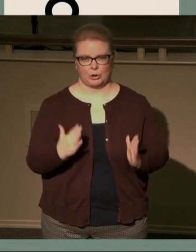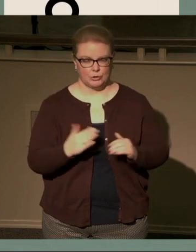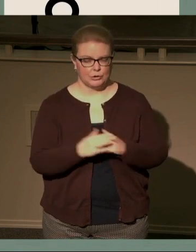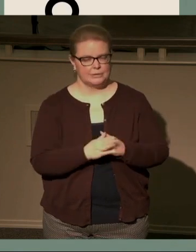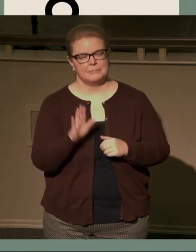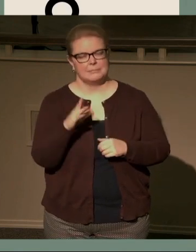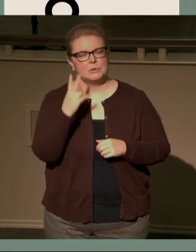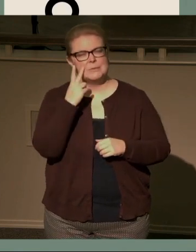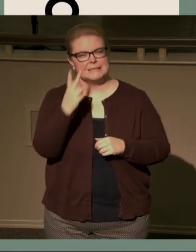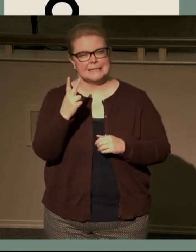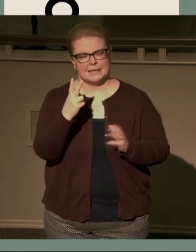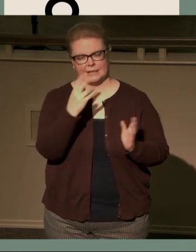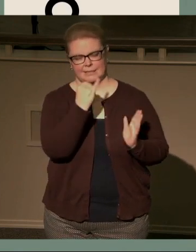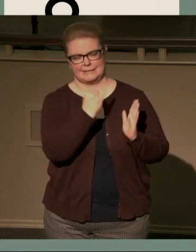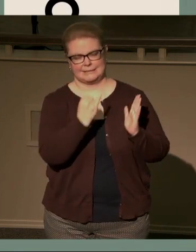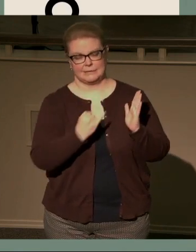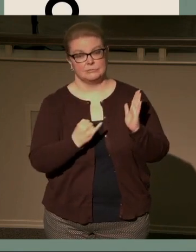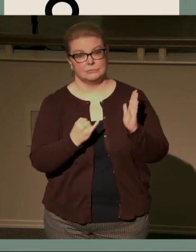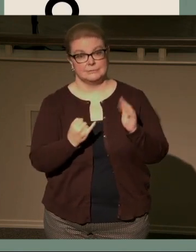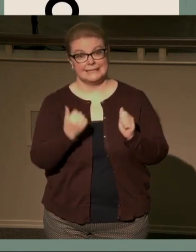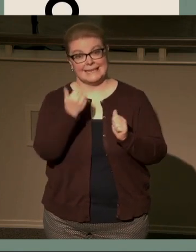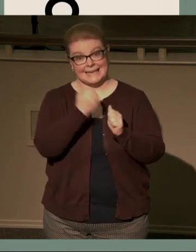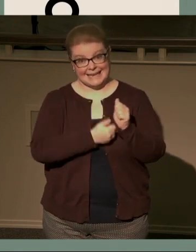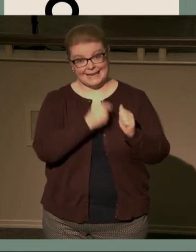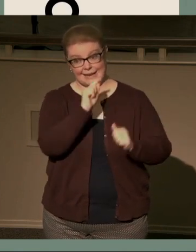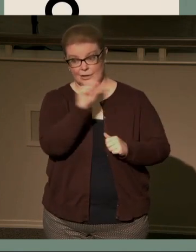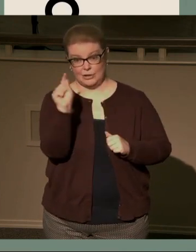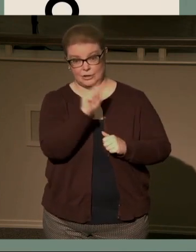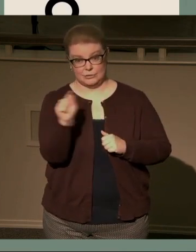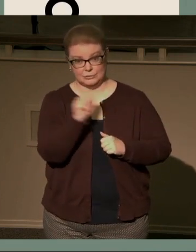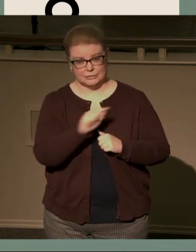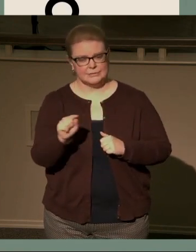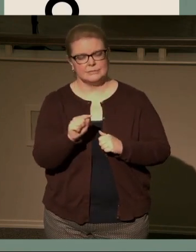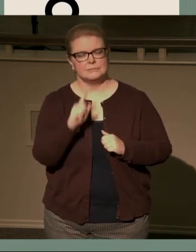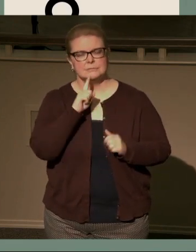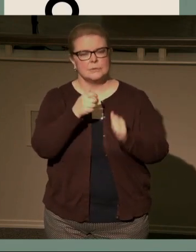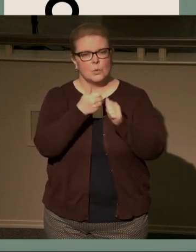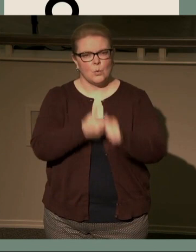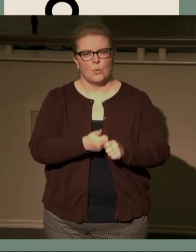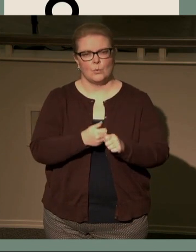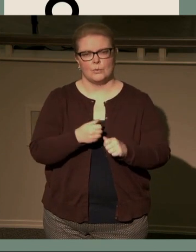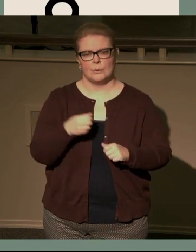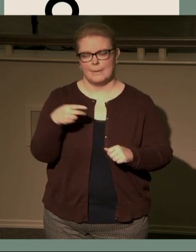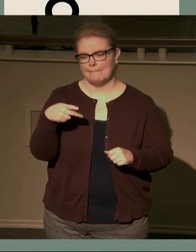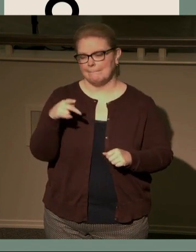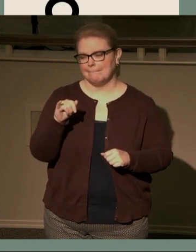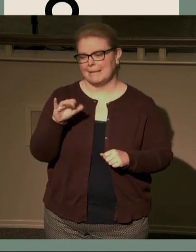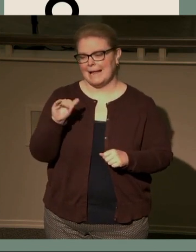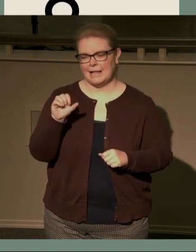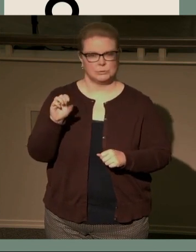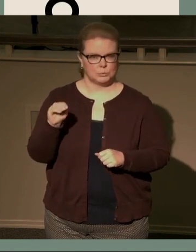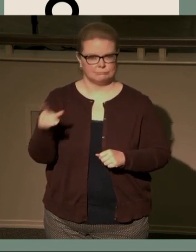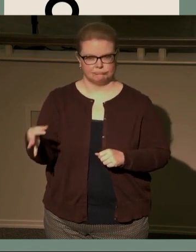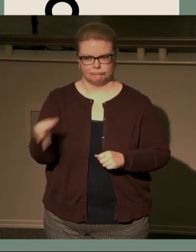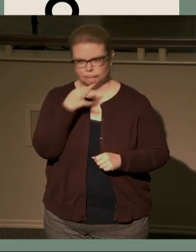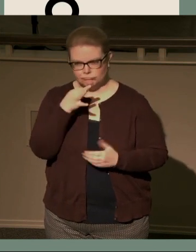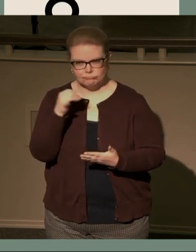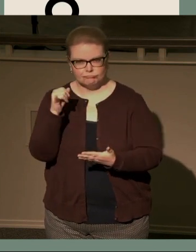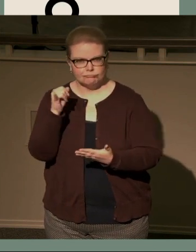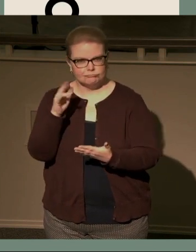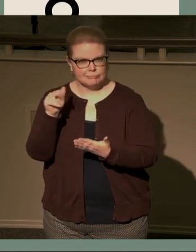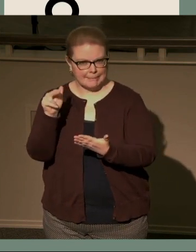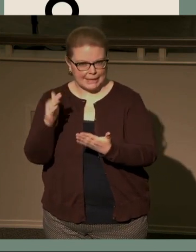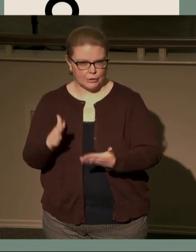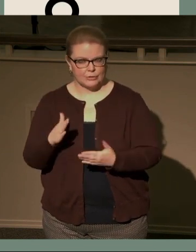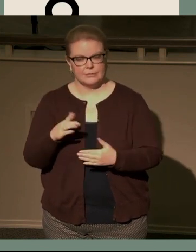see these sketches. Now, each of these is, according to Pablo himself, is a bull. But you can